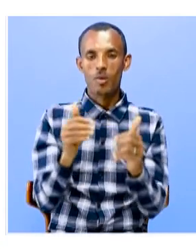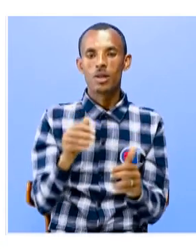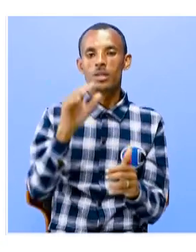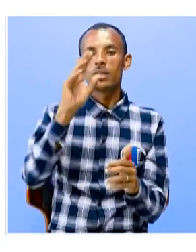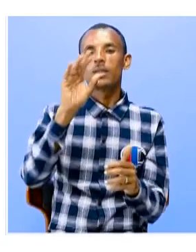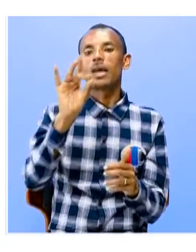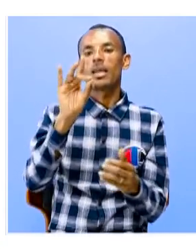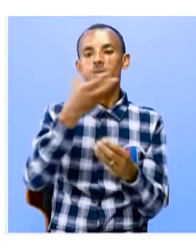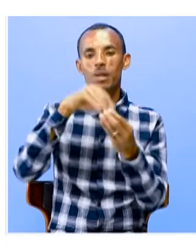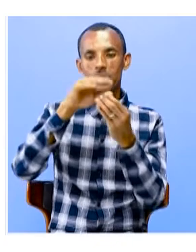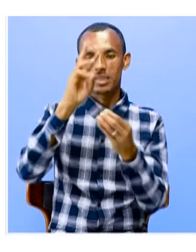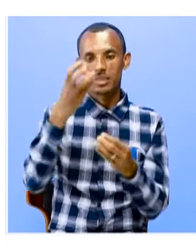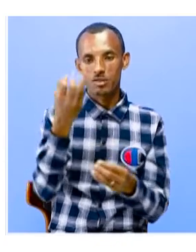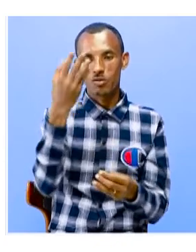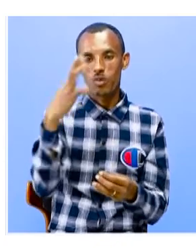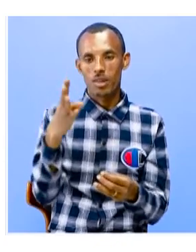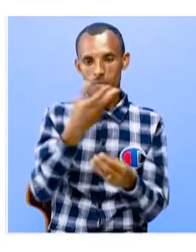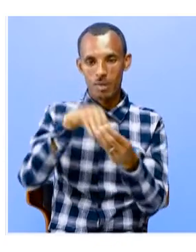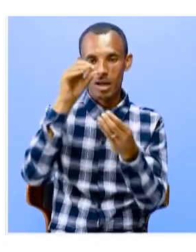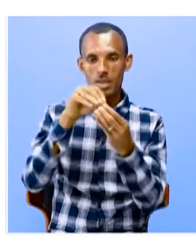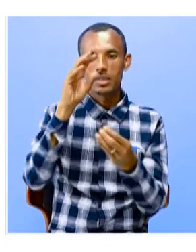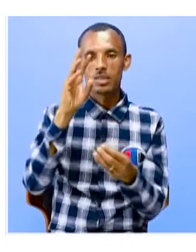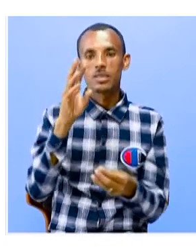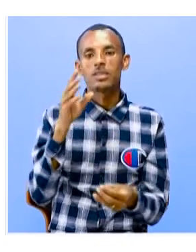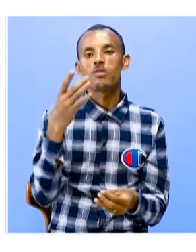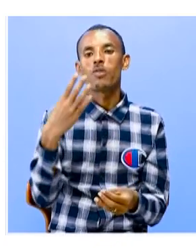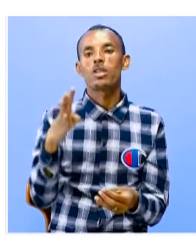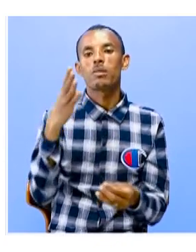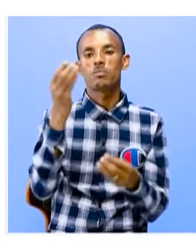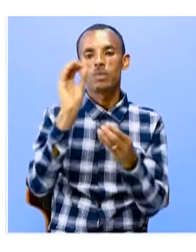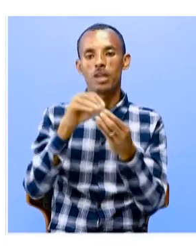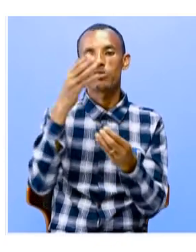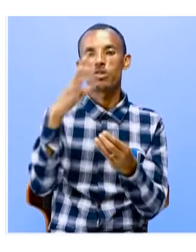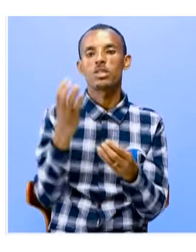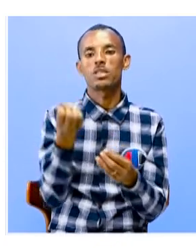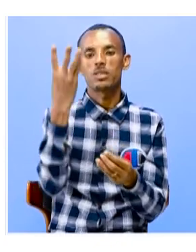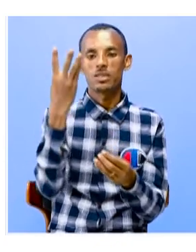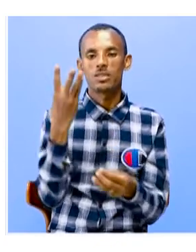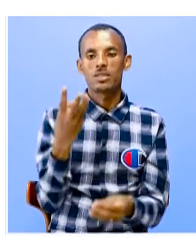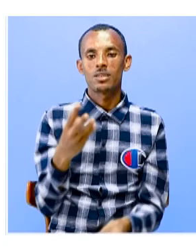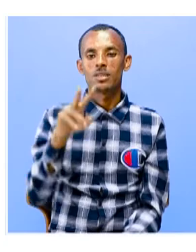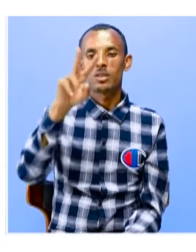plus 6 is this 14. Again this one is 14. 14 plus 14 is this